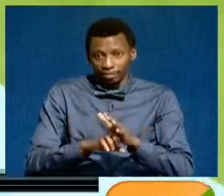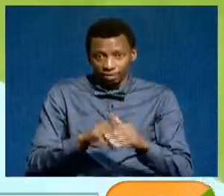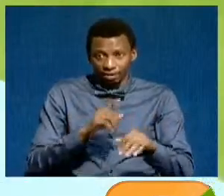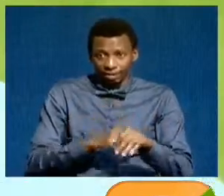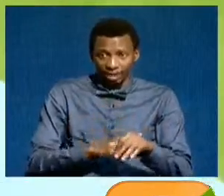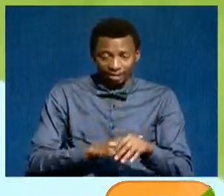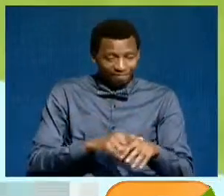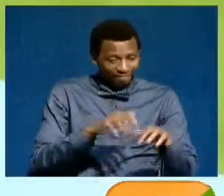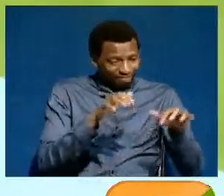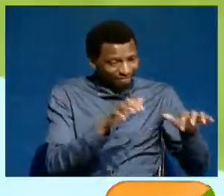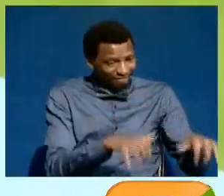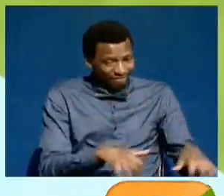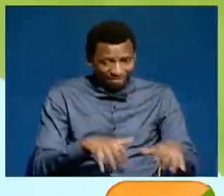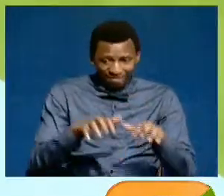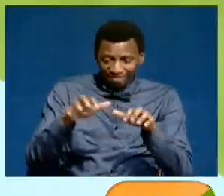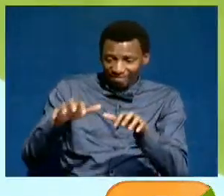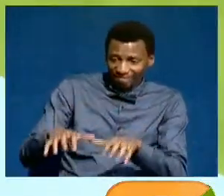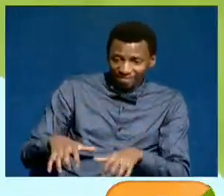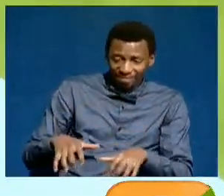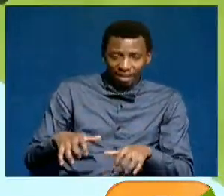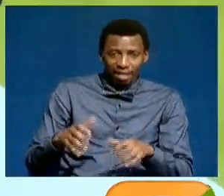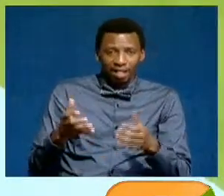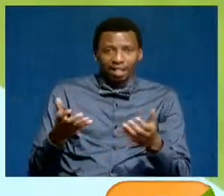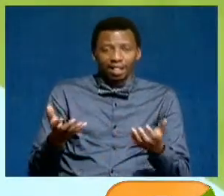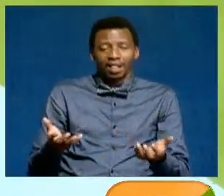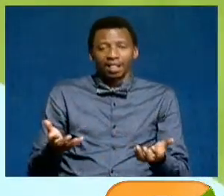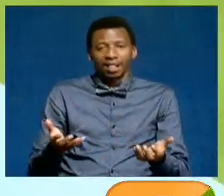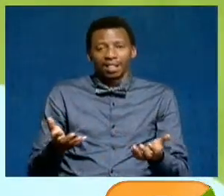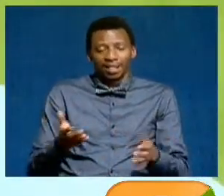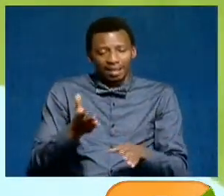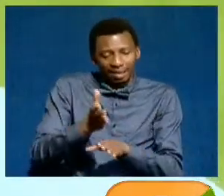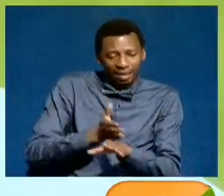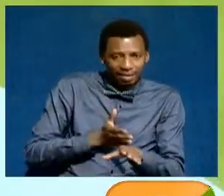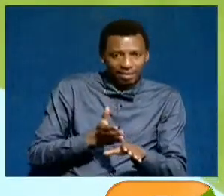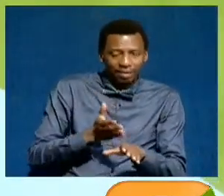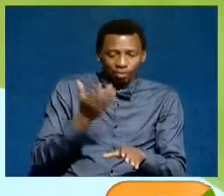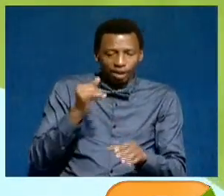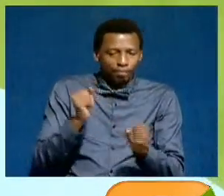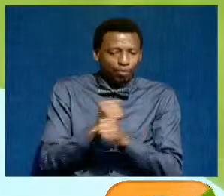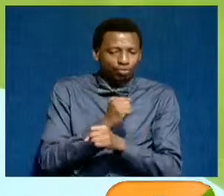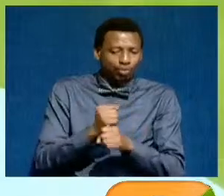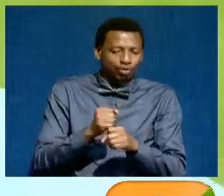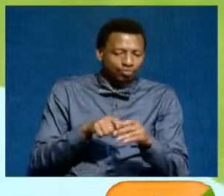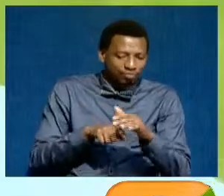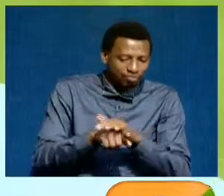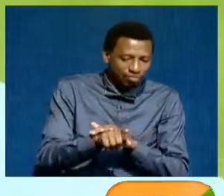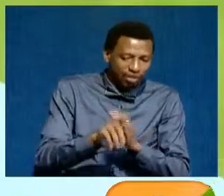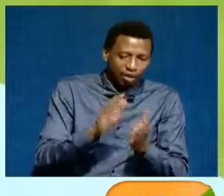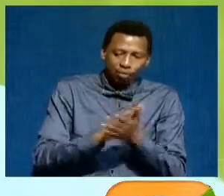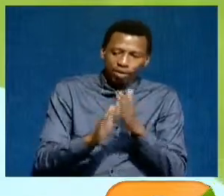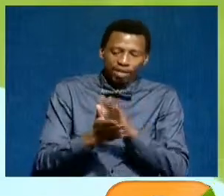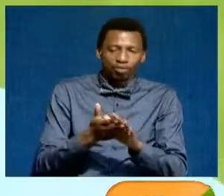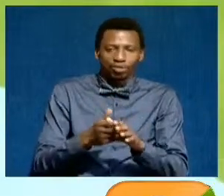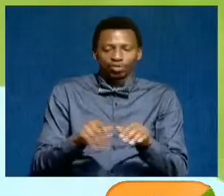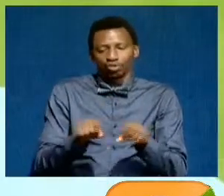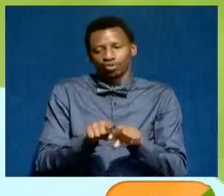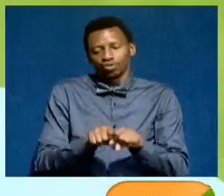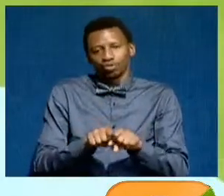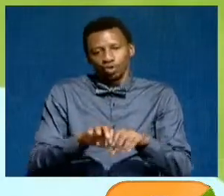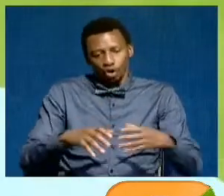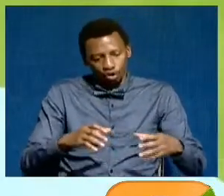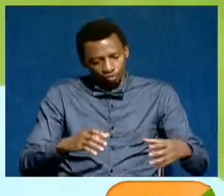mkono. Ukikanyanga na tunaenda bila viatu, juu siingia hapa na viatu, ama gumboot, juu kuna kwingine deep sana. Sasa zinakukata.